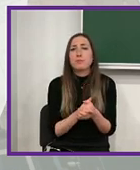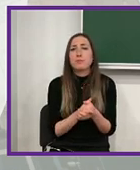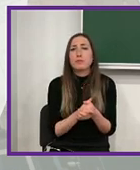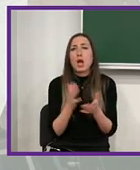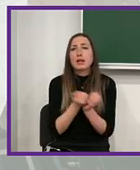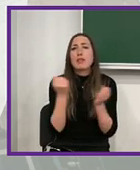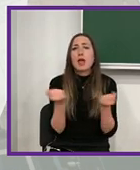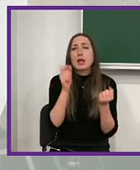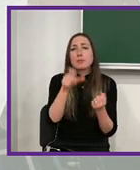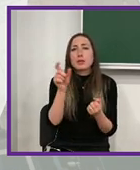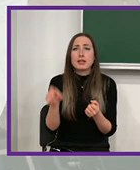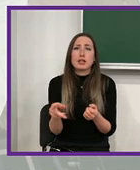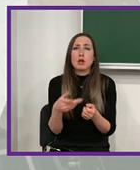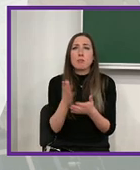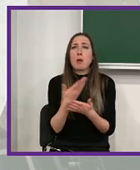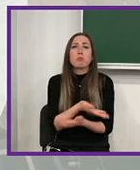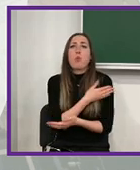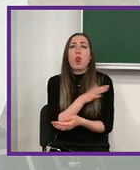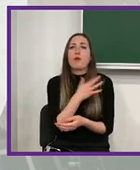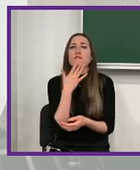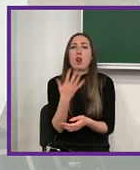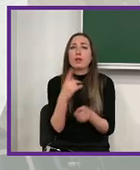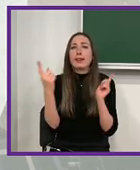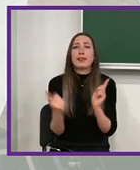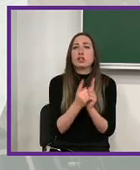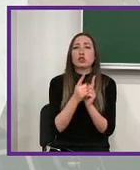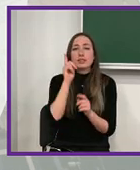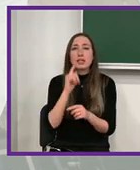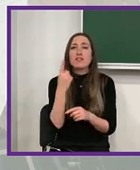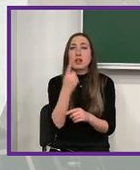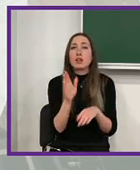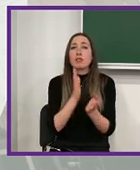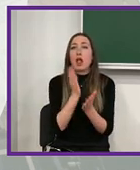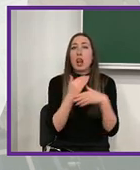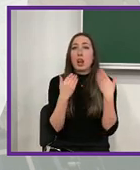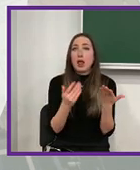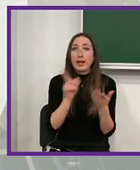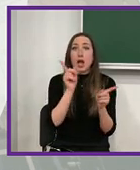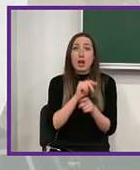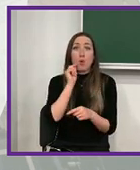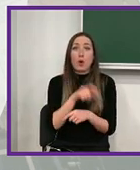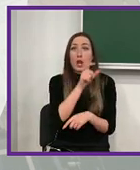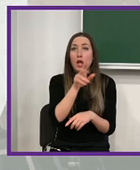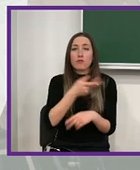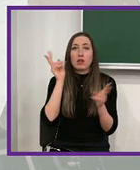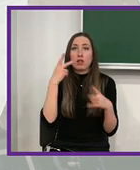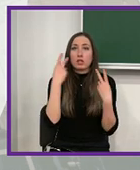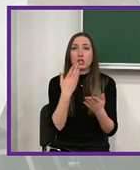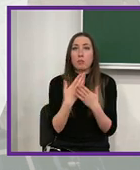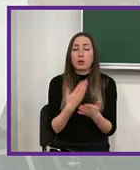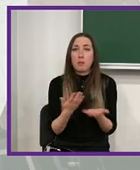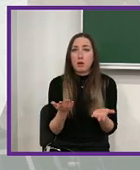Ukrainian, for example. And because if you organize it in Polish, there is no way that you'll get proper input from the